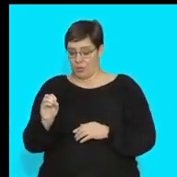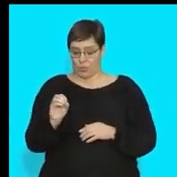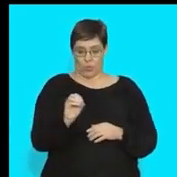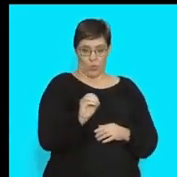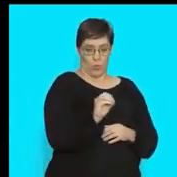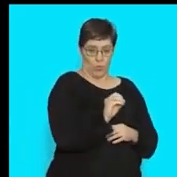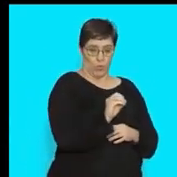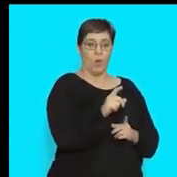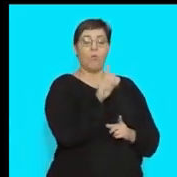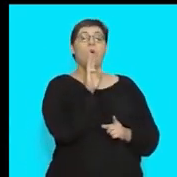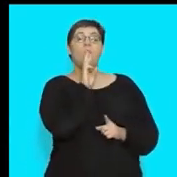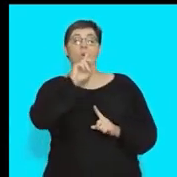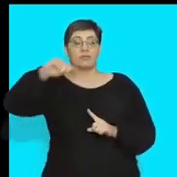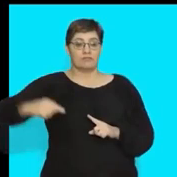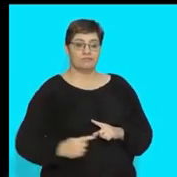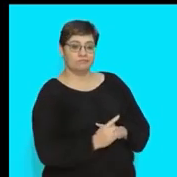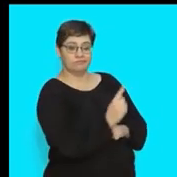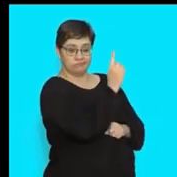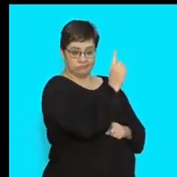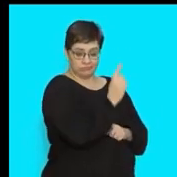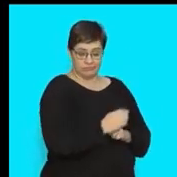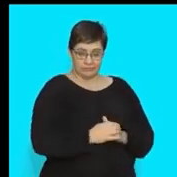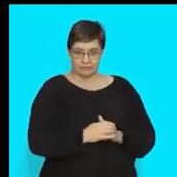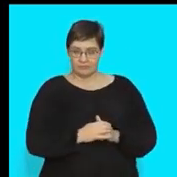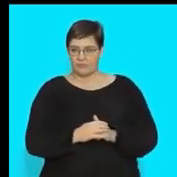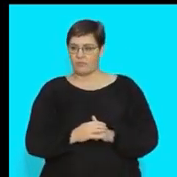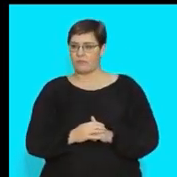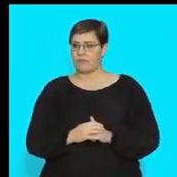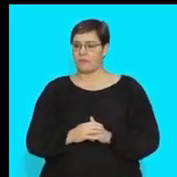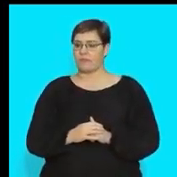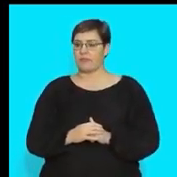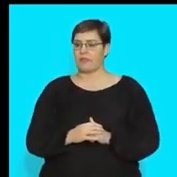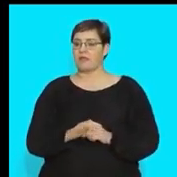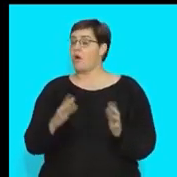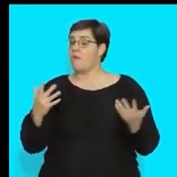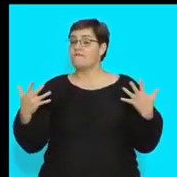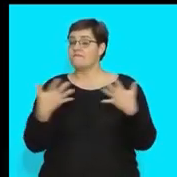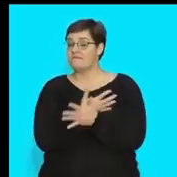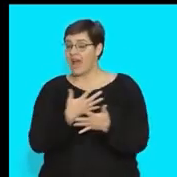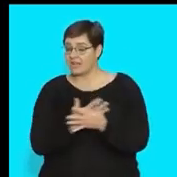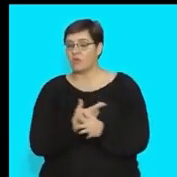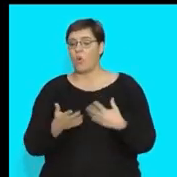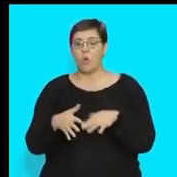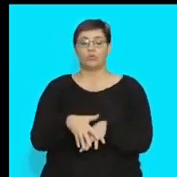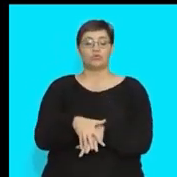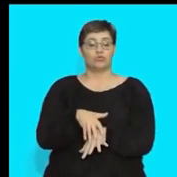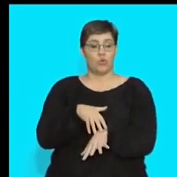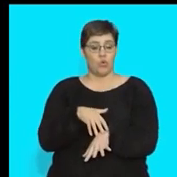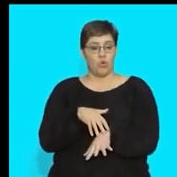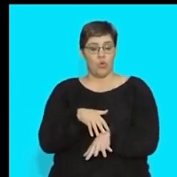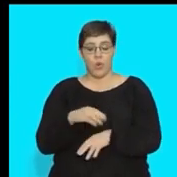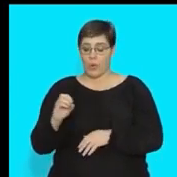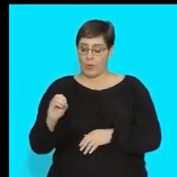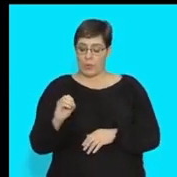the water is going to go up into the stem. And how quickly or how slowly that air